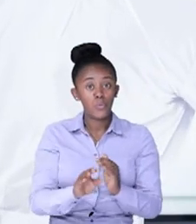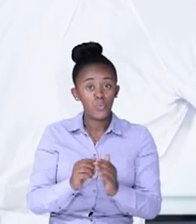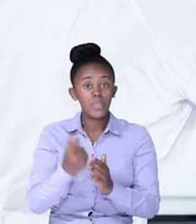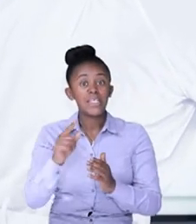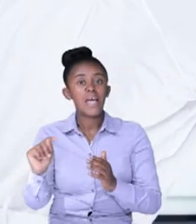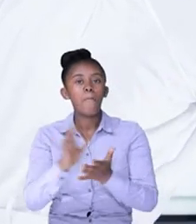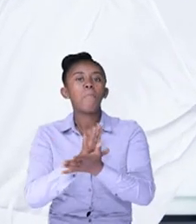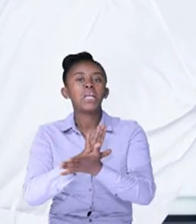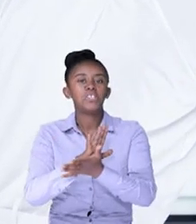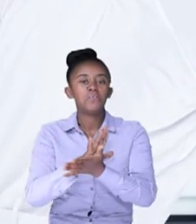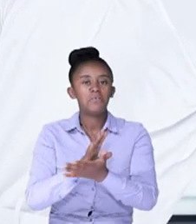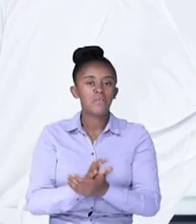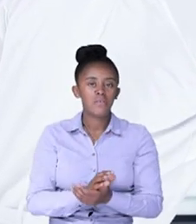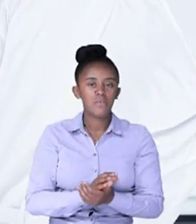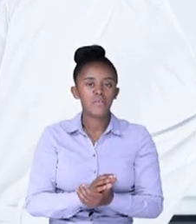the page,